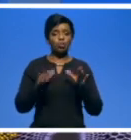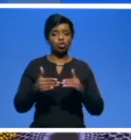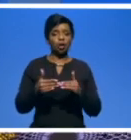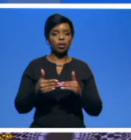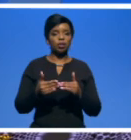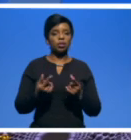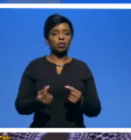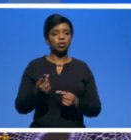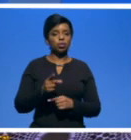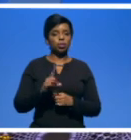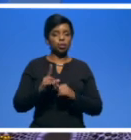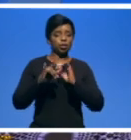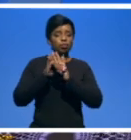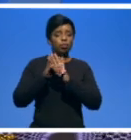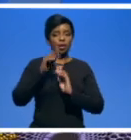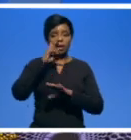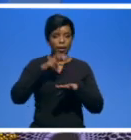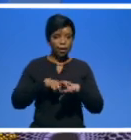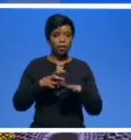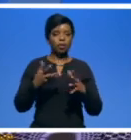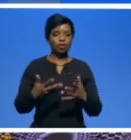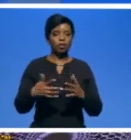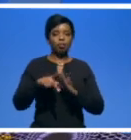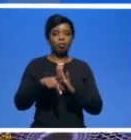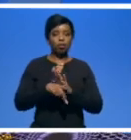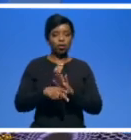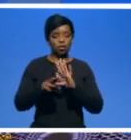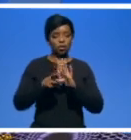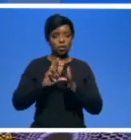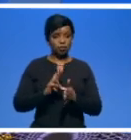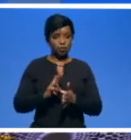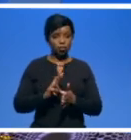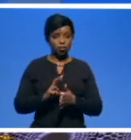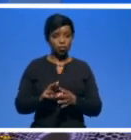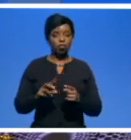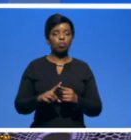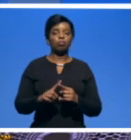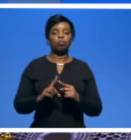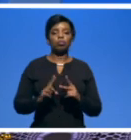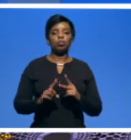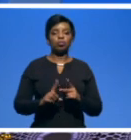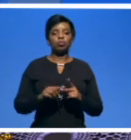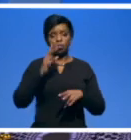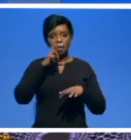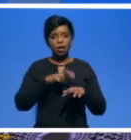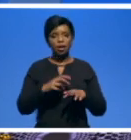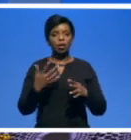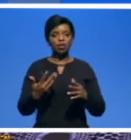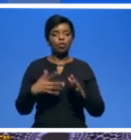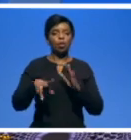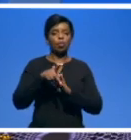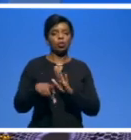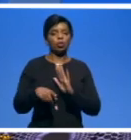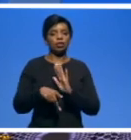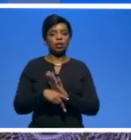identifies the need for policy review, the need for policies to shape